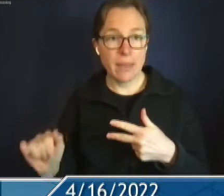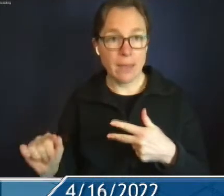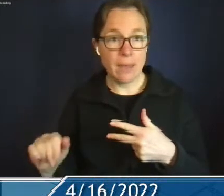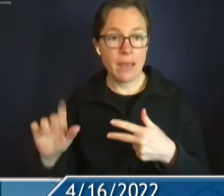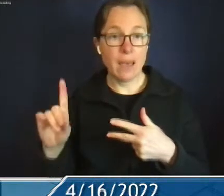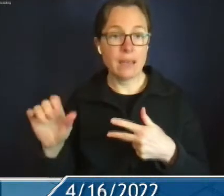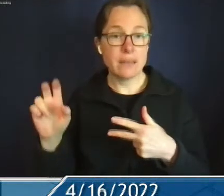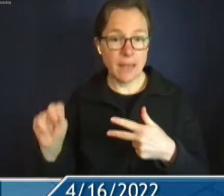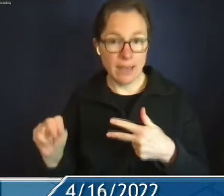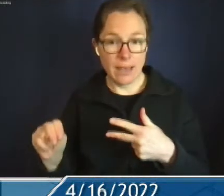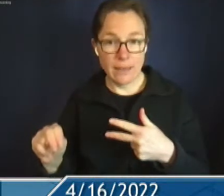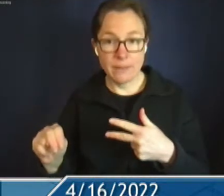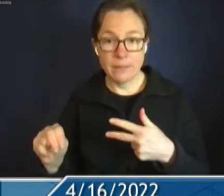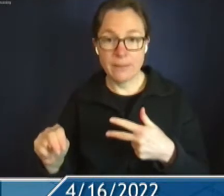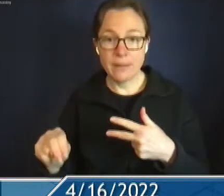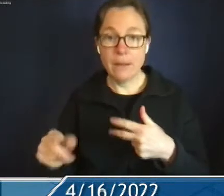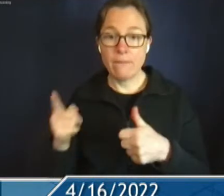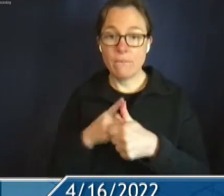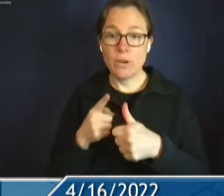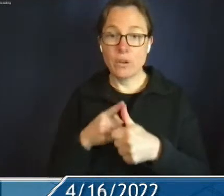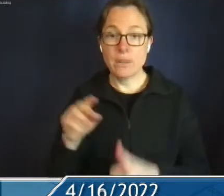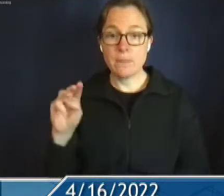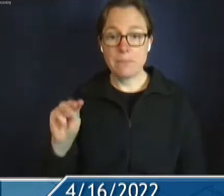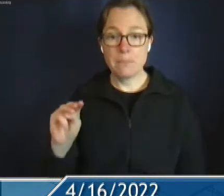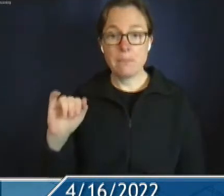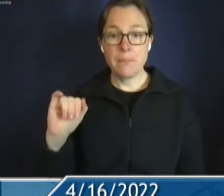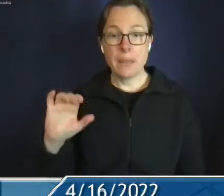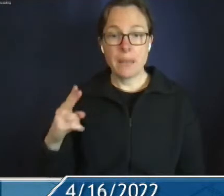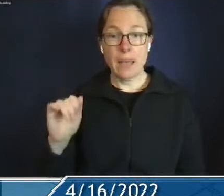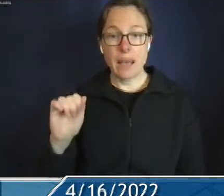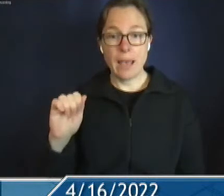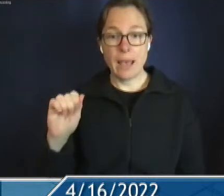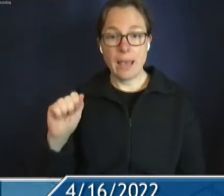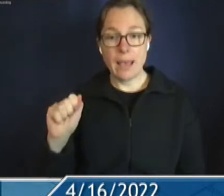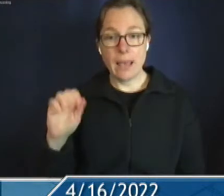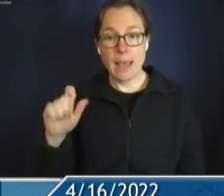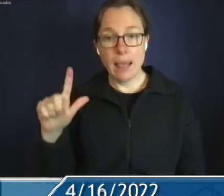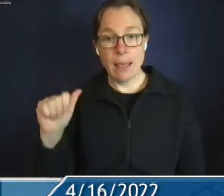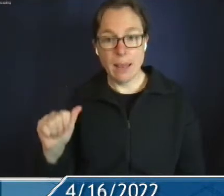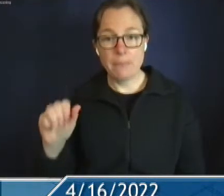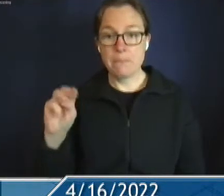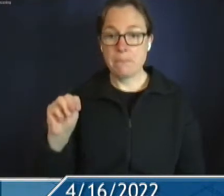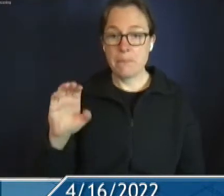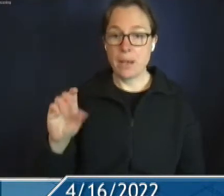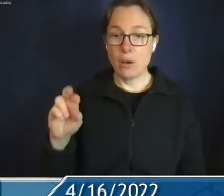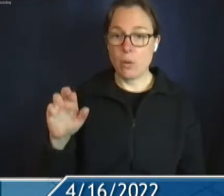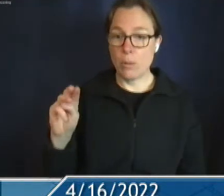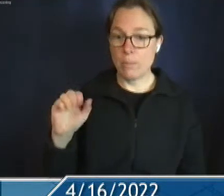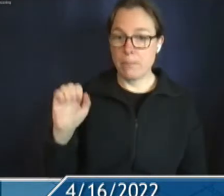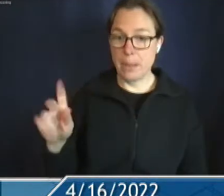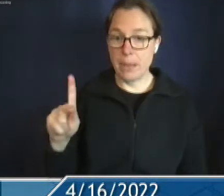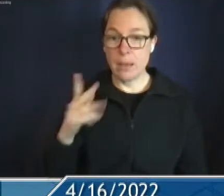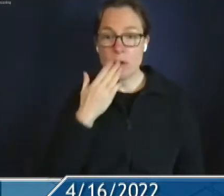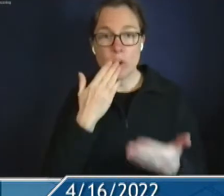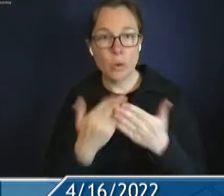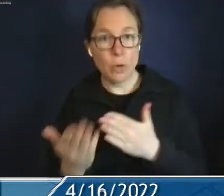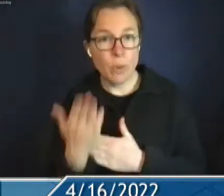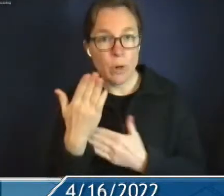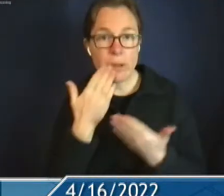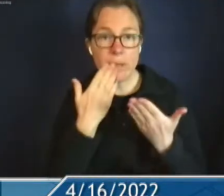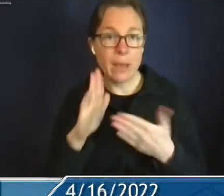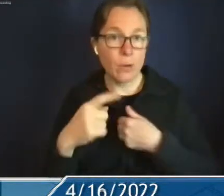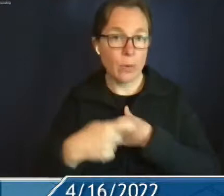Mason-Helter. First, we will have Michaela Mccormick. Good morning, everyone. Thank you for your time. I'm